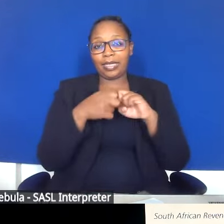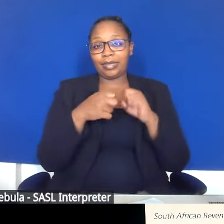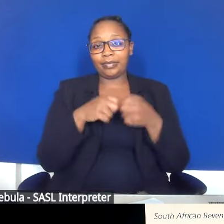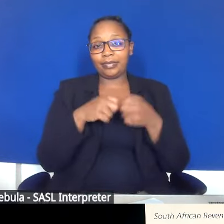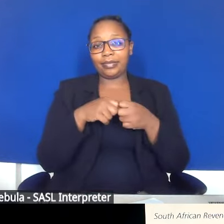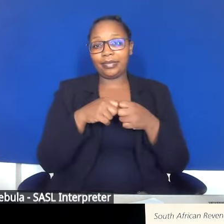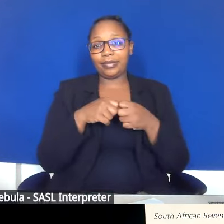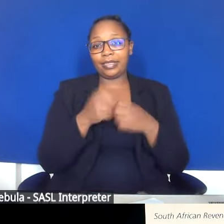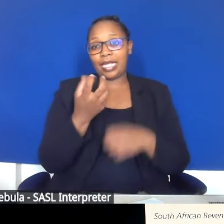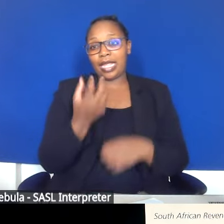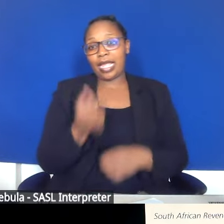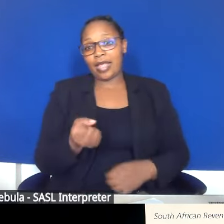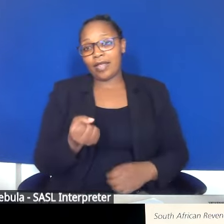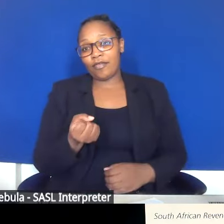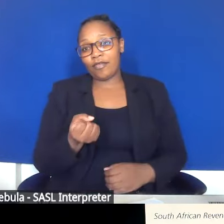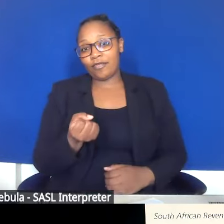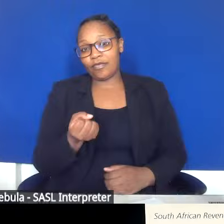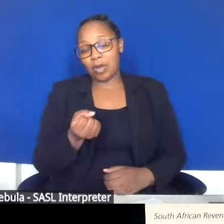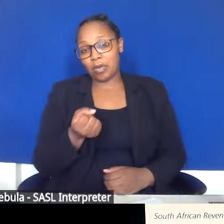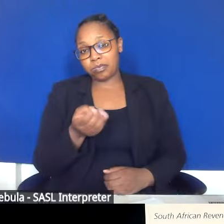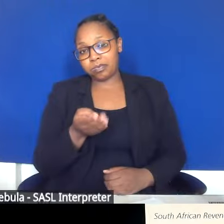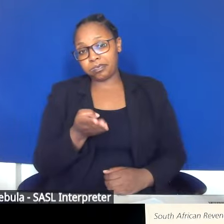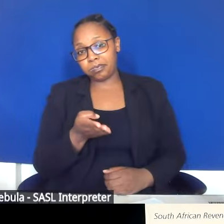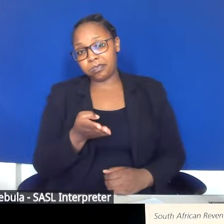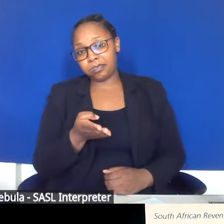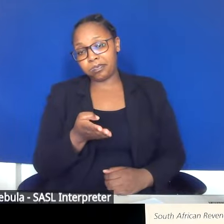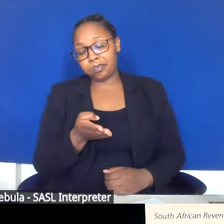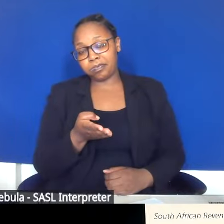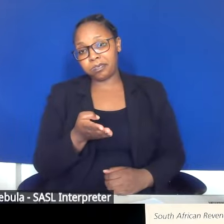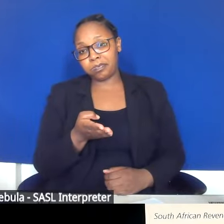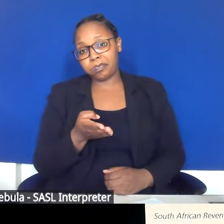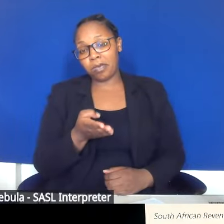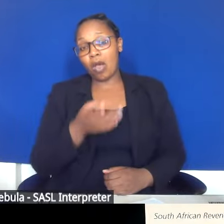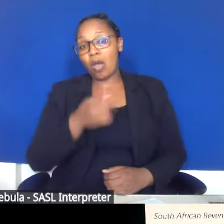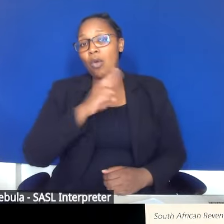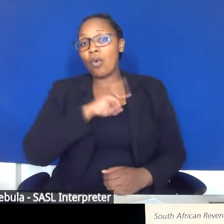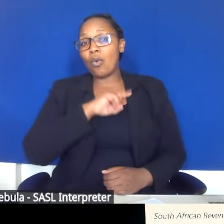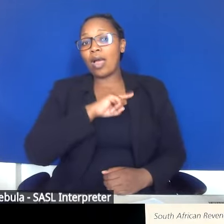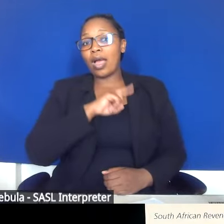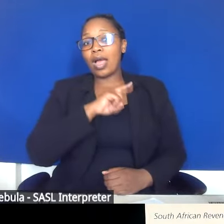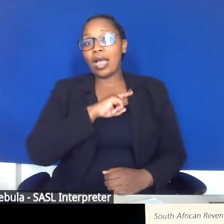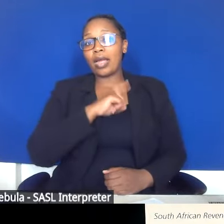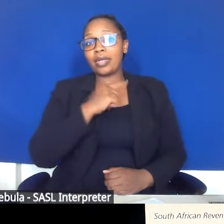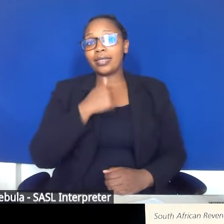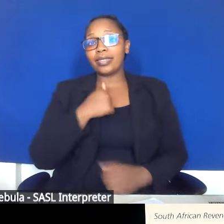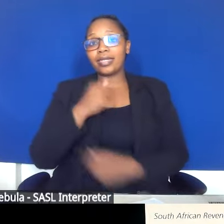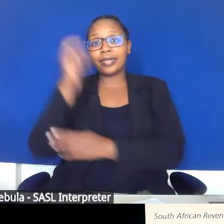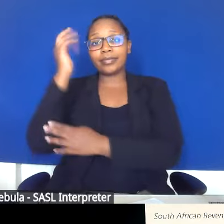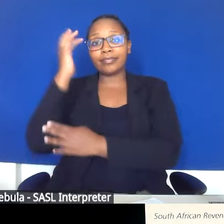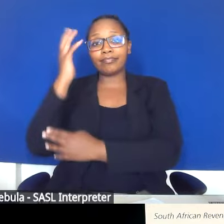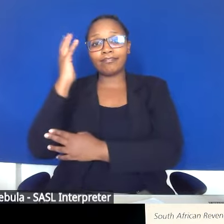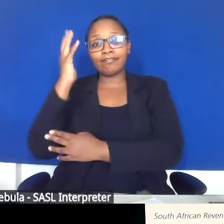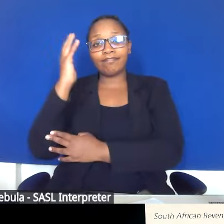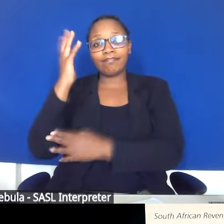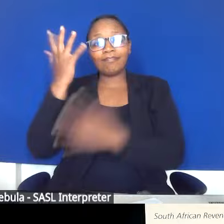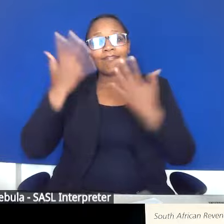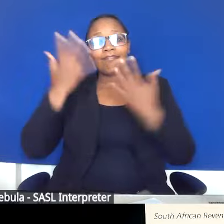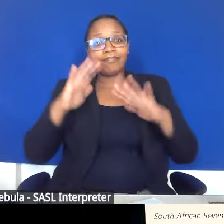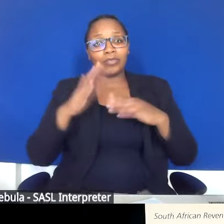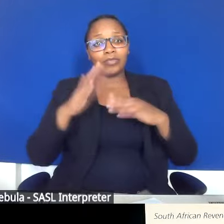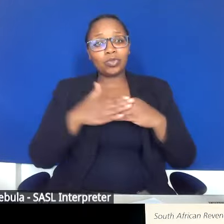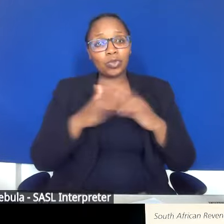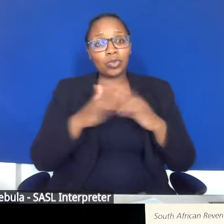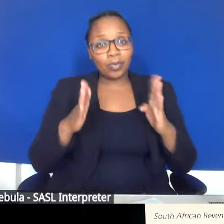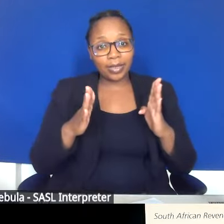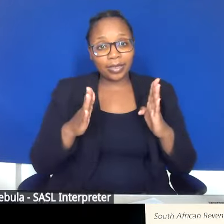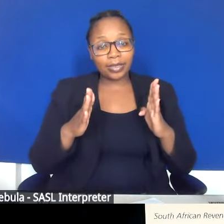I've got a problem here because I've opened my presentation and